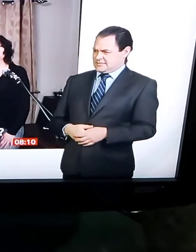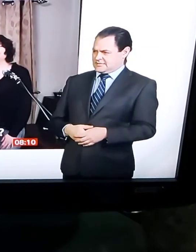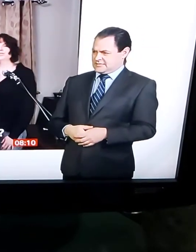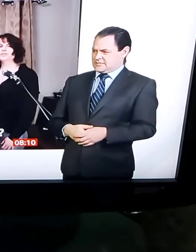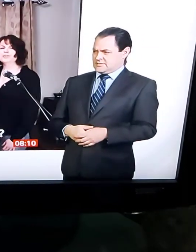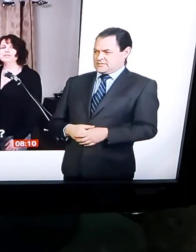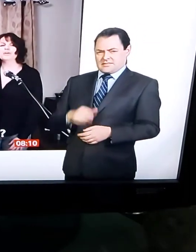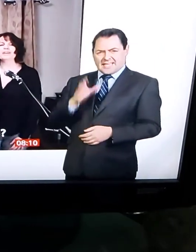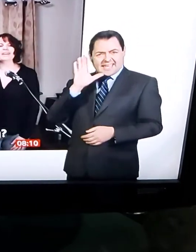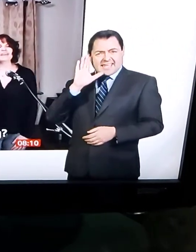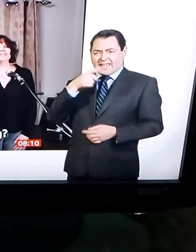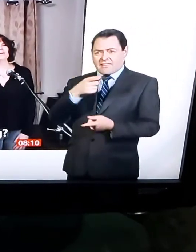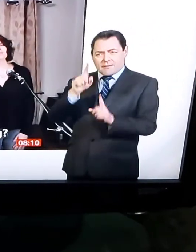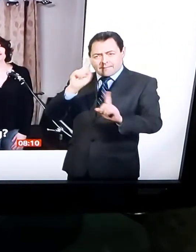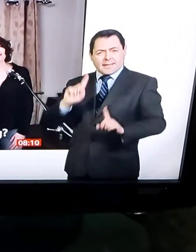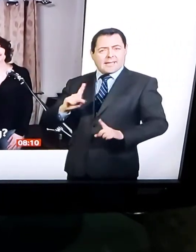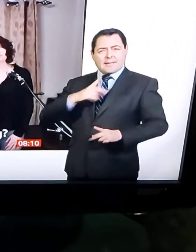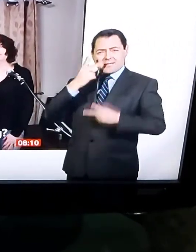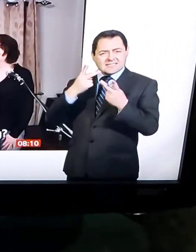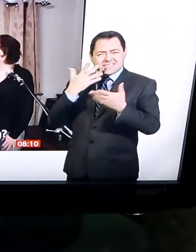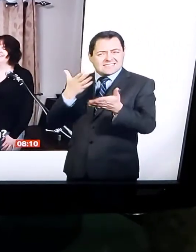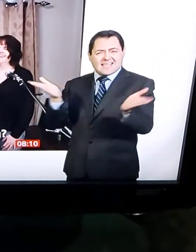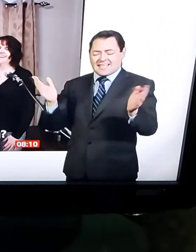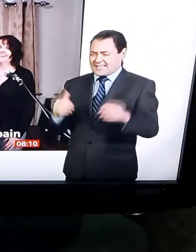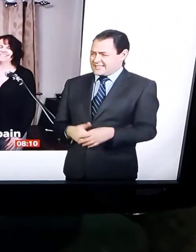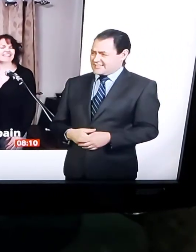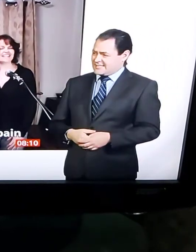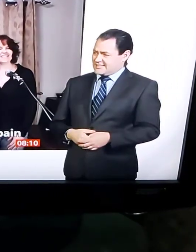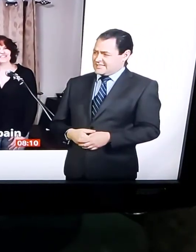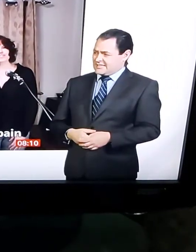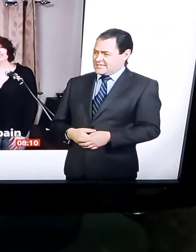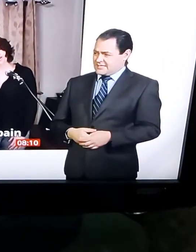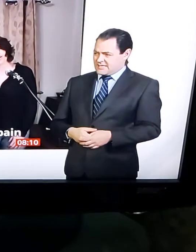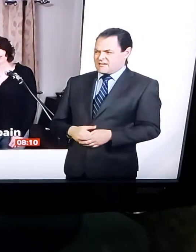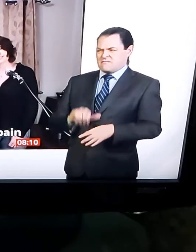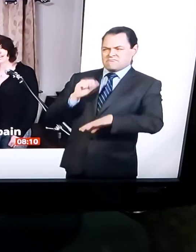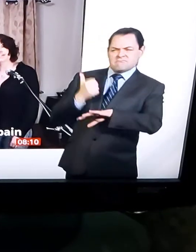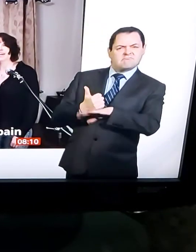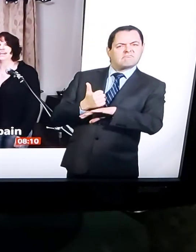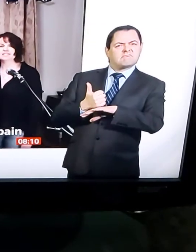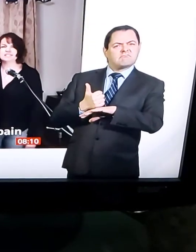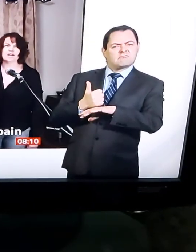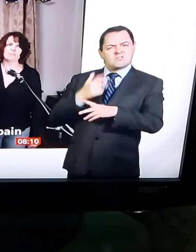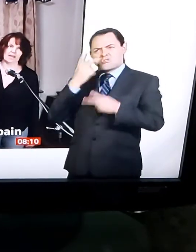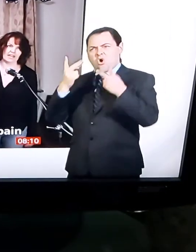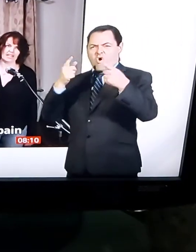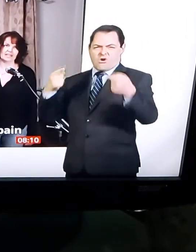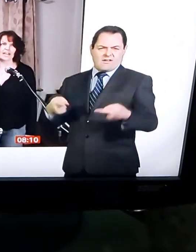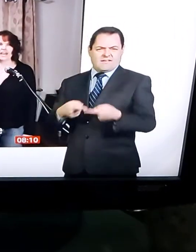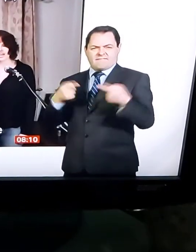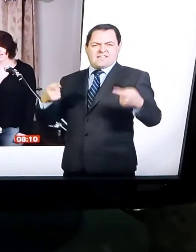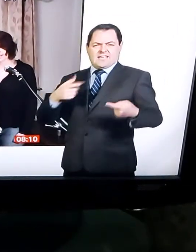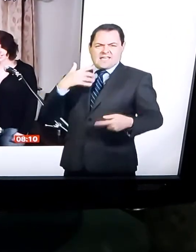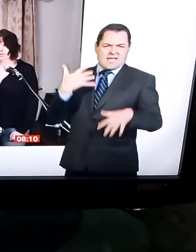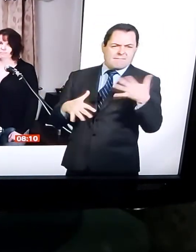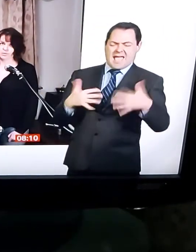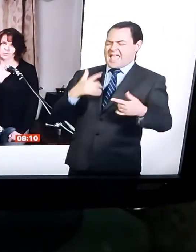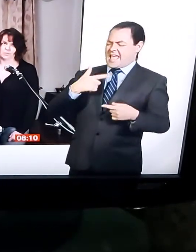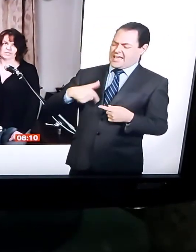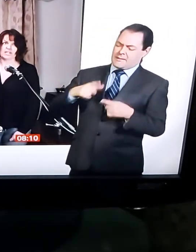Do you hear the people sing, tagging the songs against the pain? It is